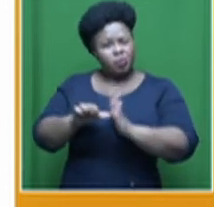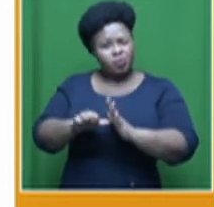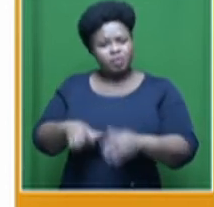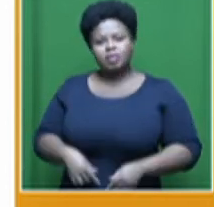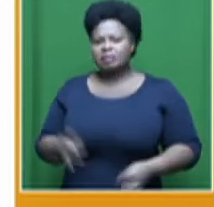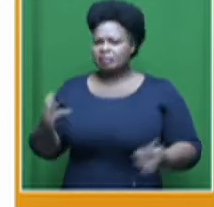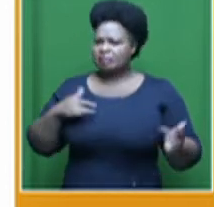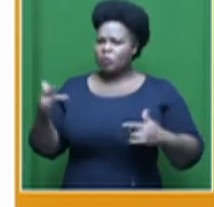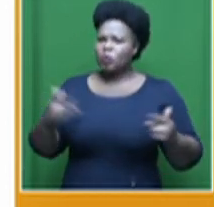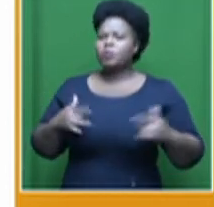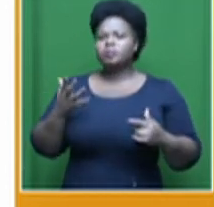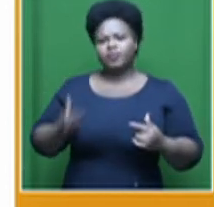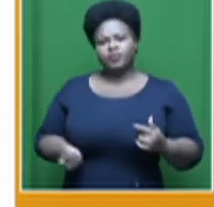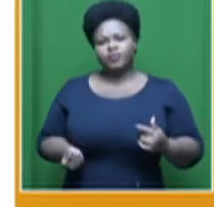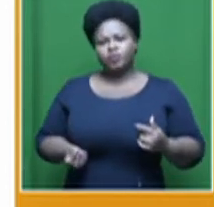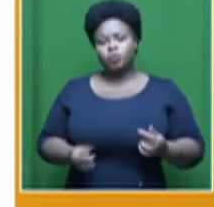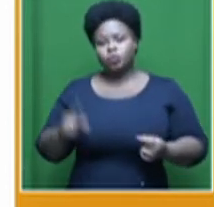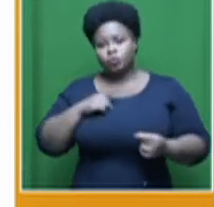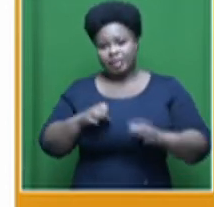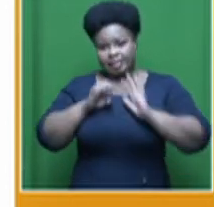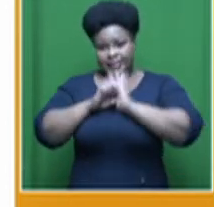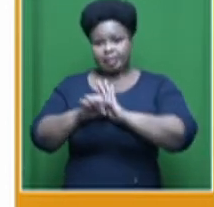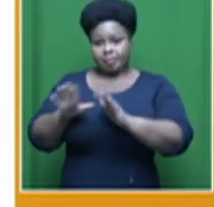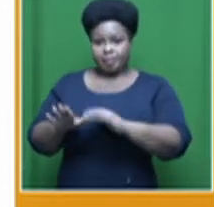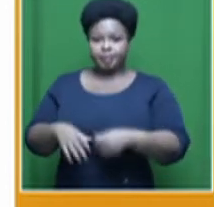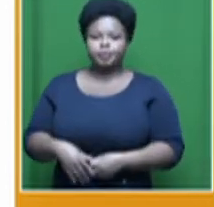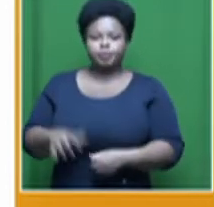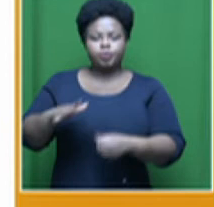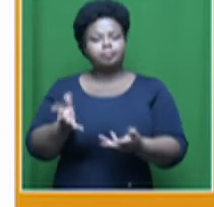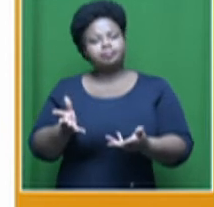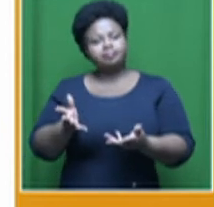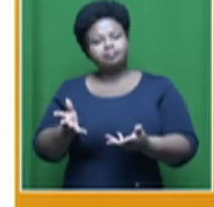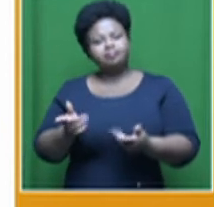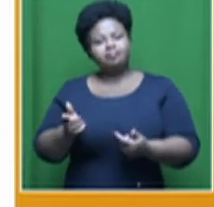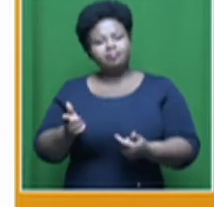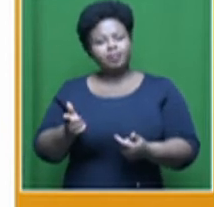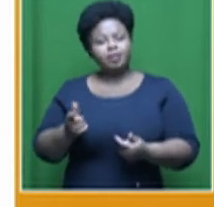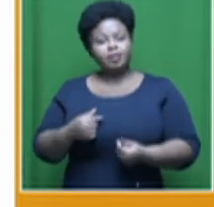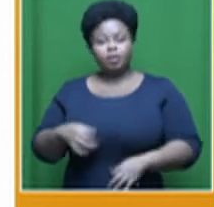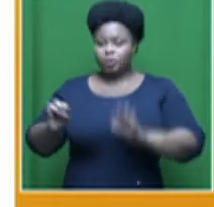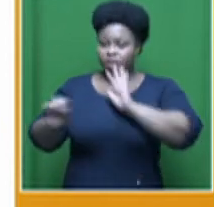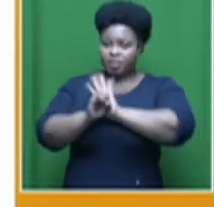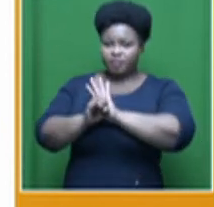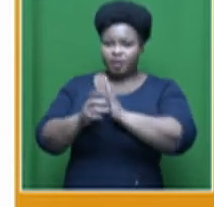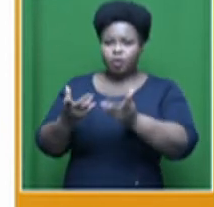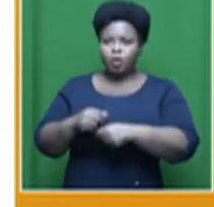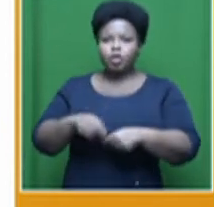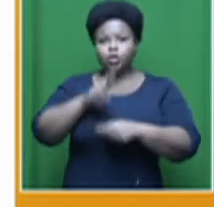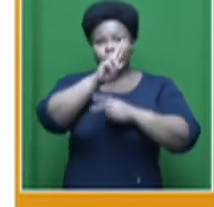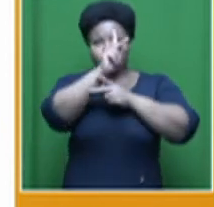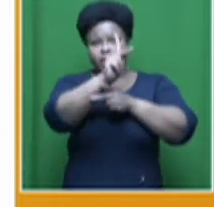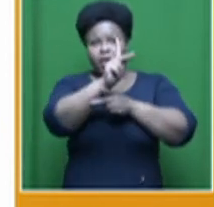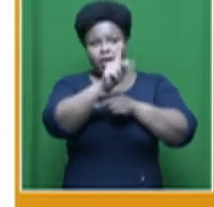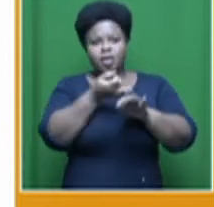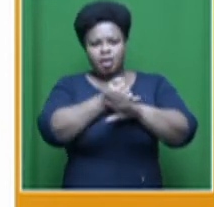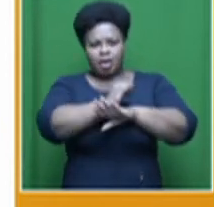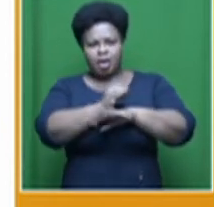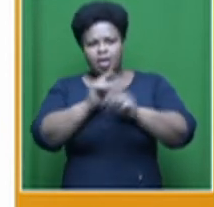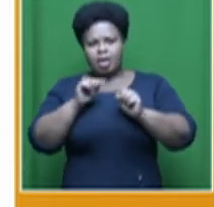more concerning than as an example, the variant that was identified in the United Kingdom a bit